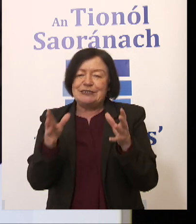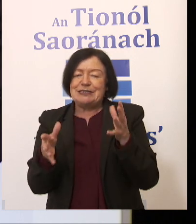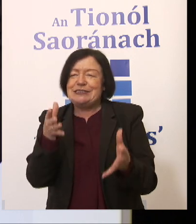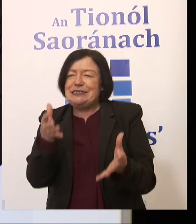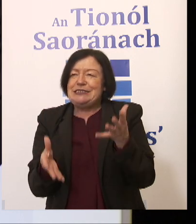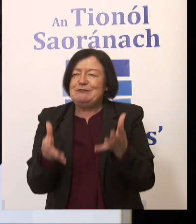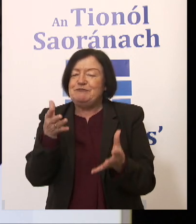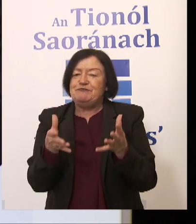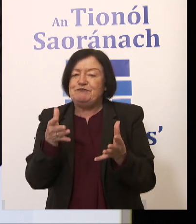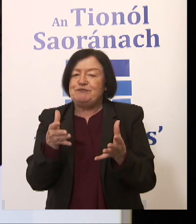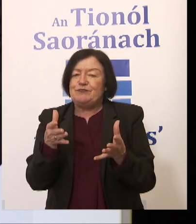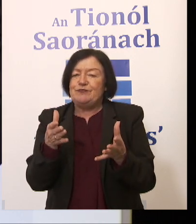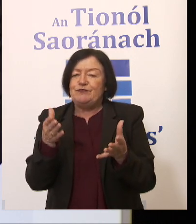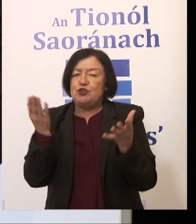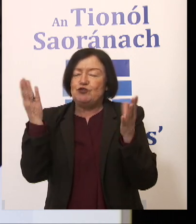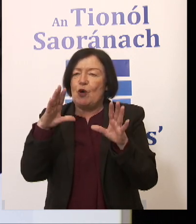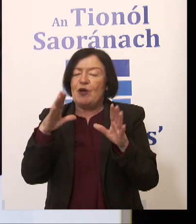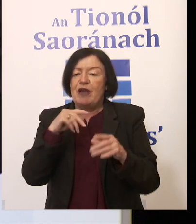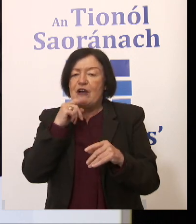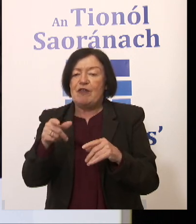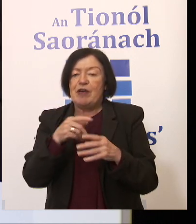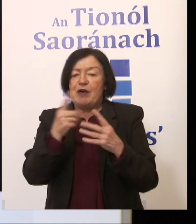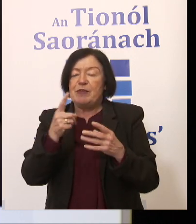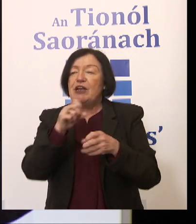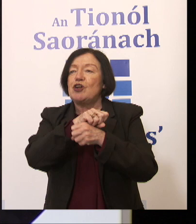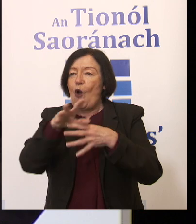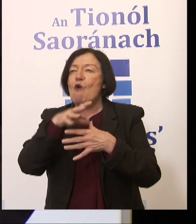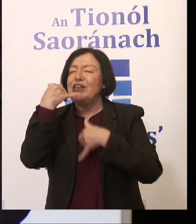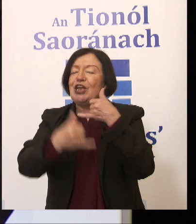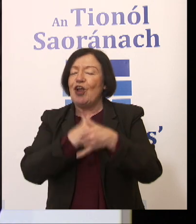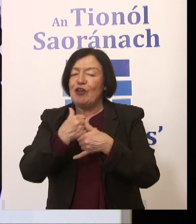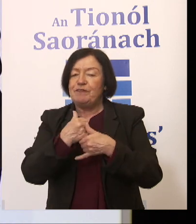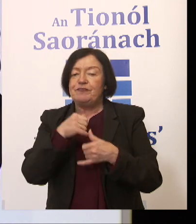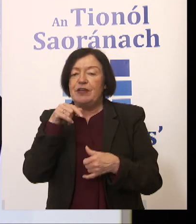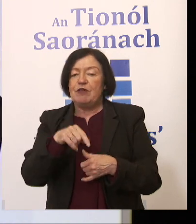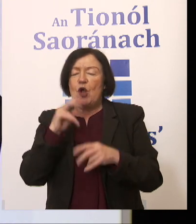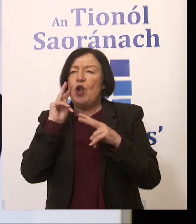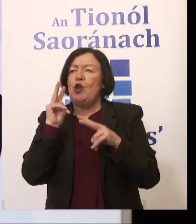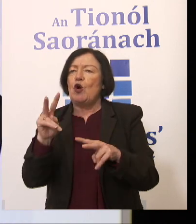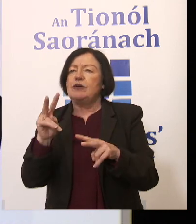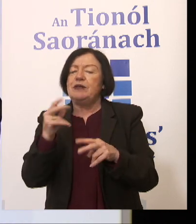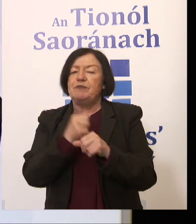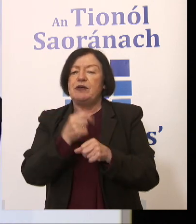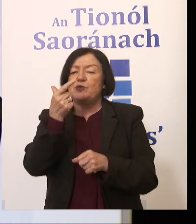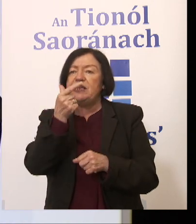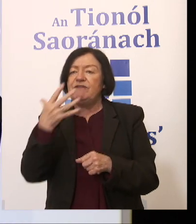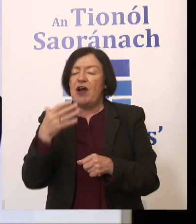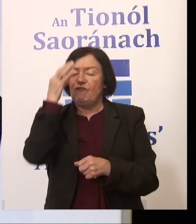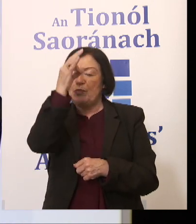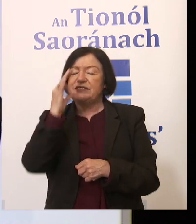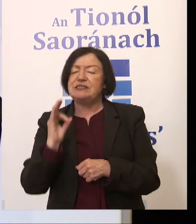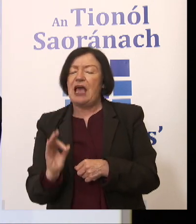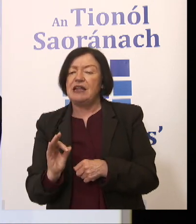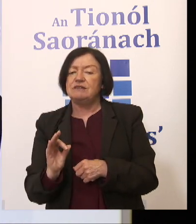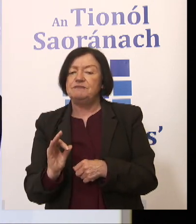degree in terms of it being a COVID year. But if you look, about 25%